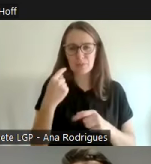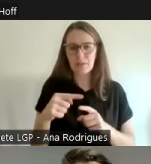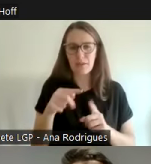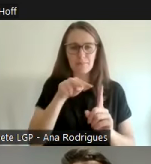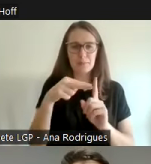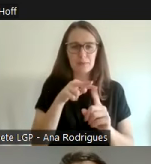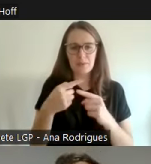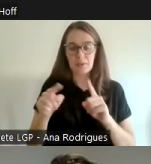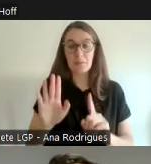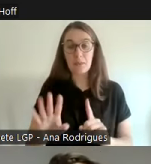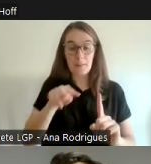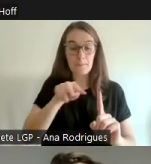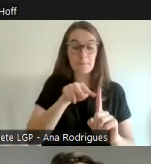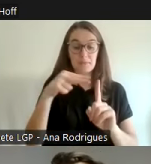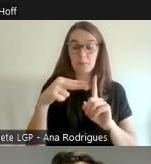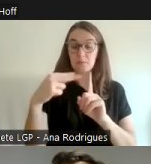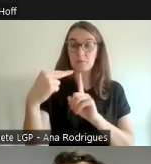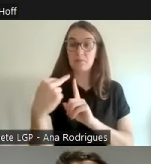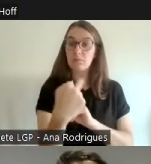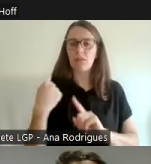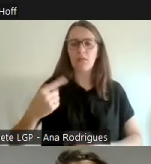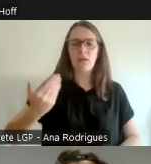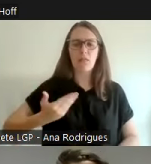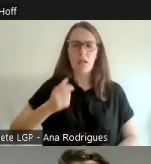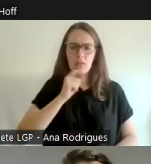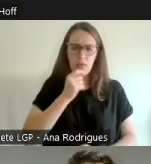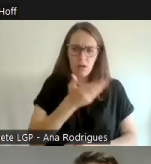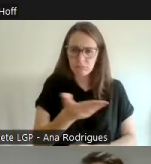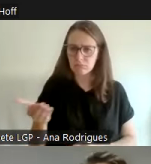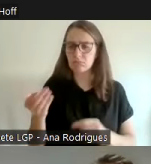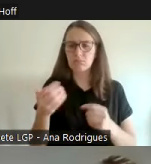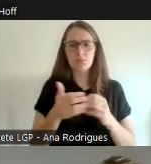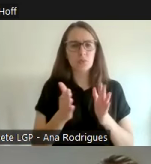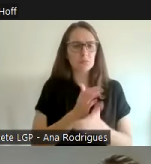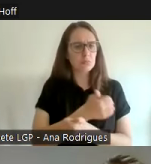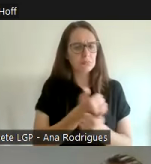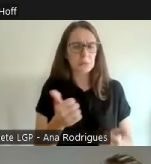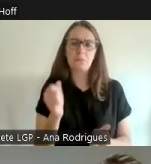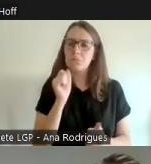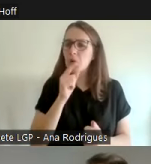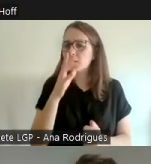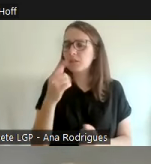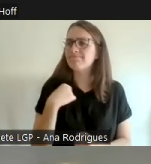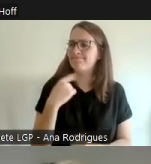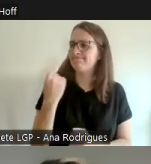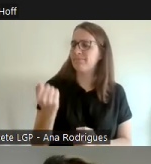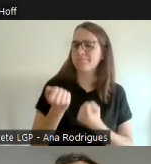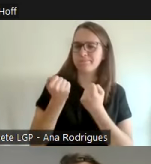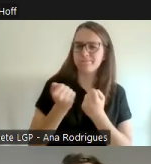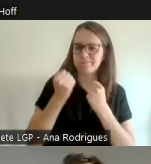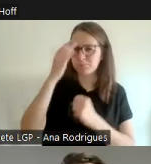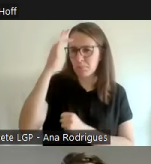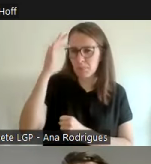each view has the right to exist. So it is okay to say, I can imagine this and I